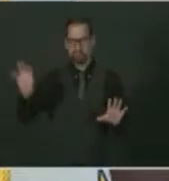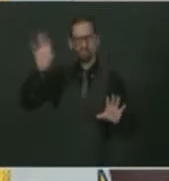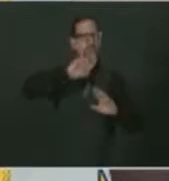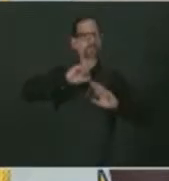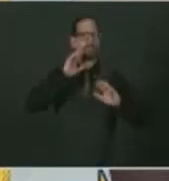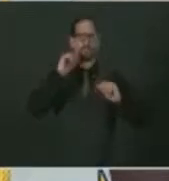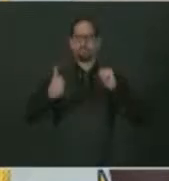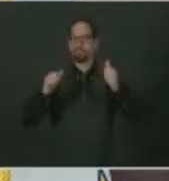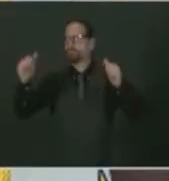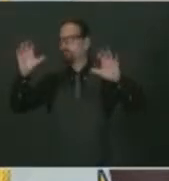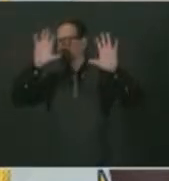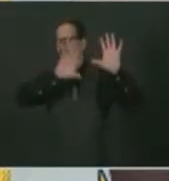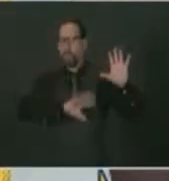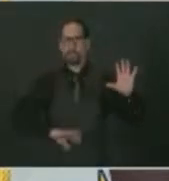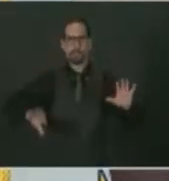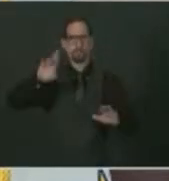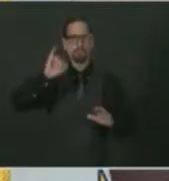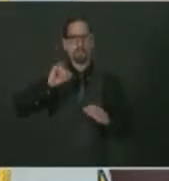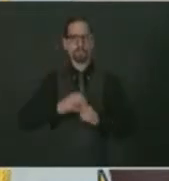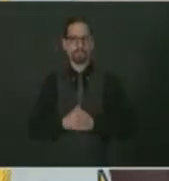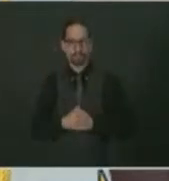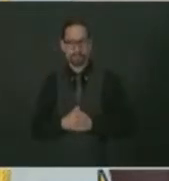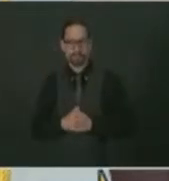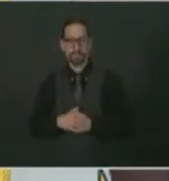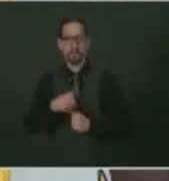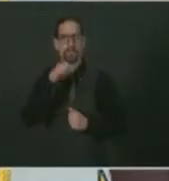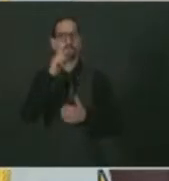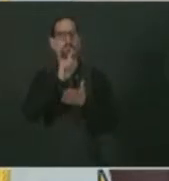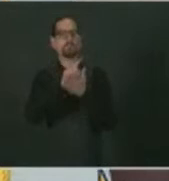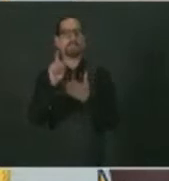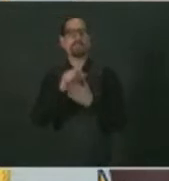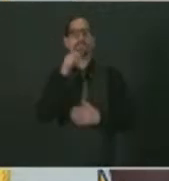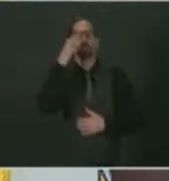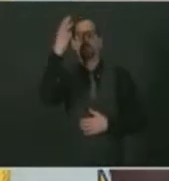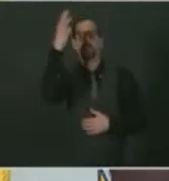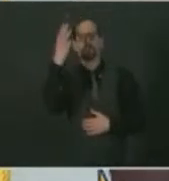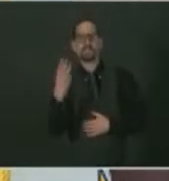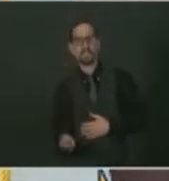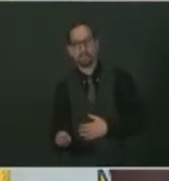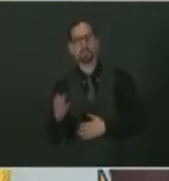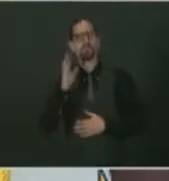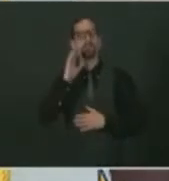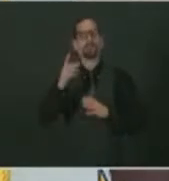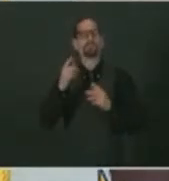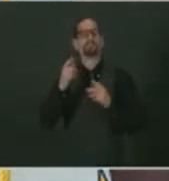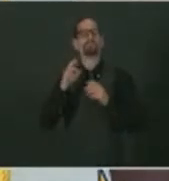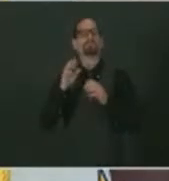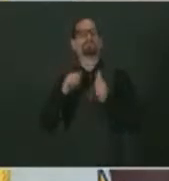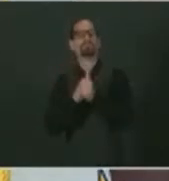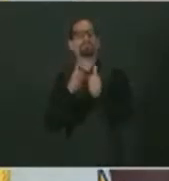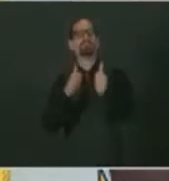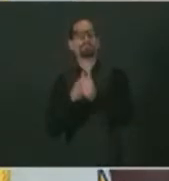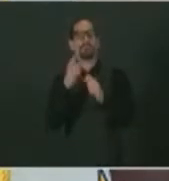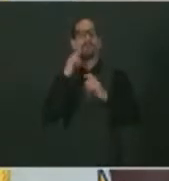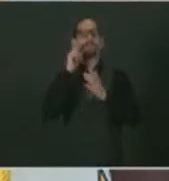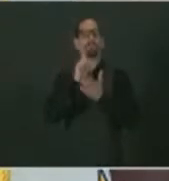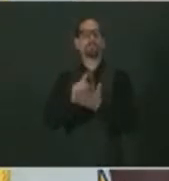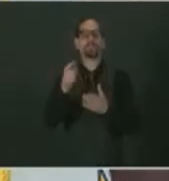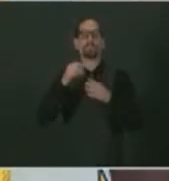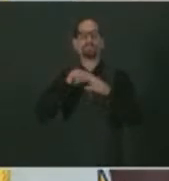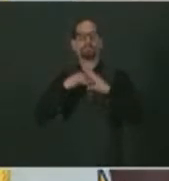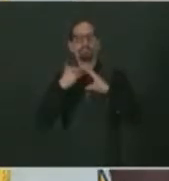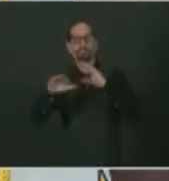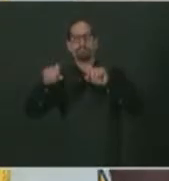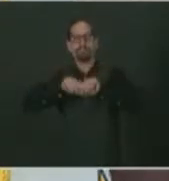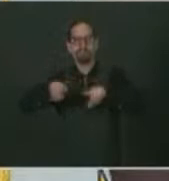send an email or a text message to you each Wednesday, even if an appointment is not available to you yet, so that you can be confident that you're in the system